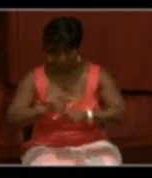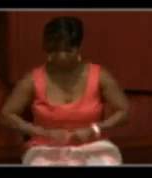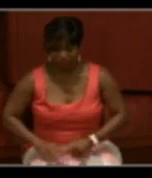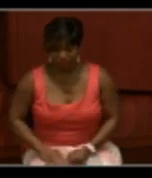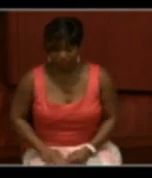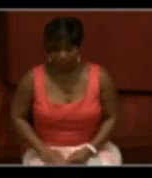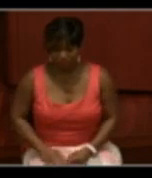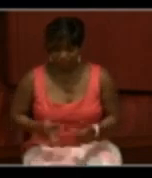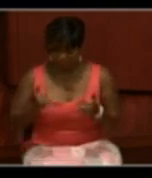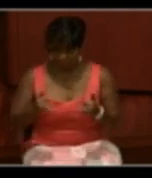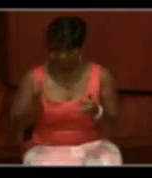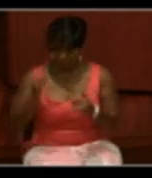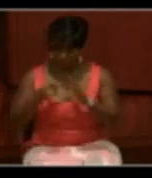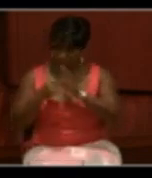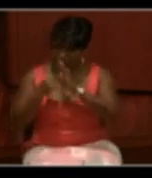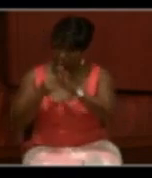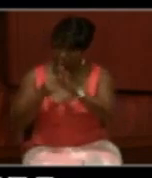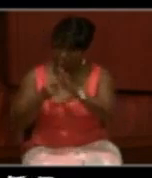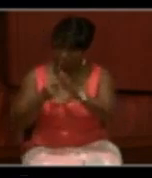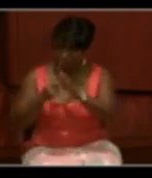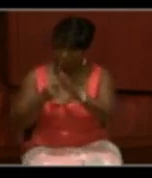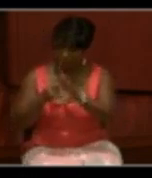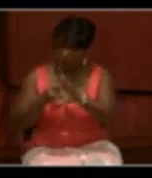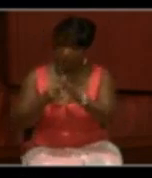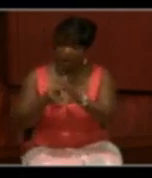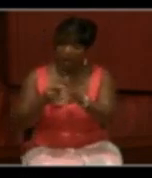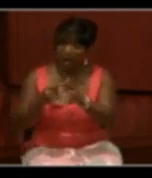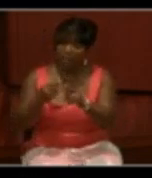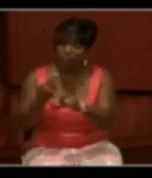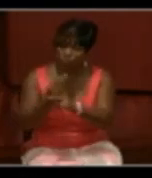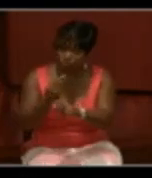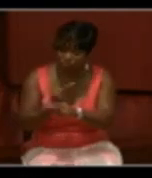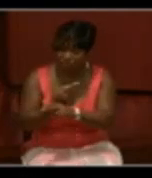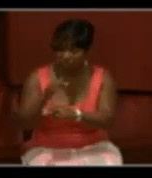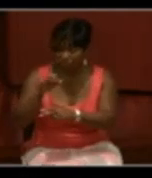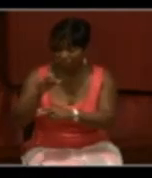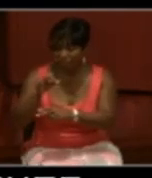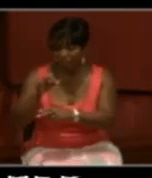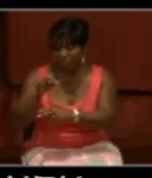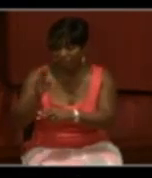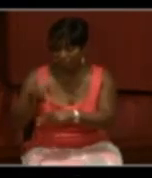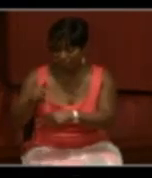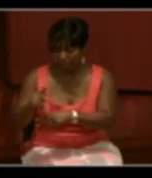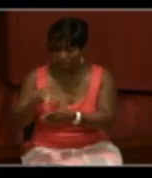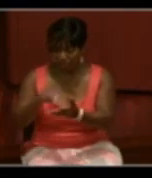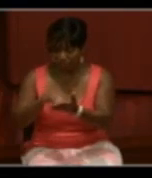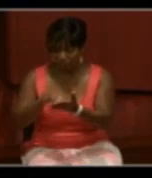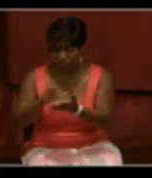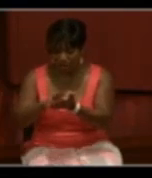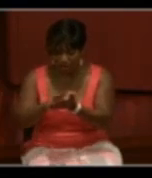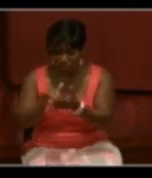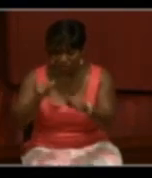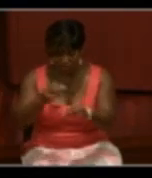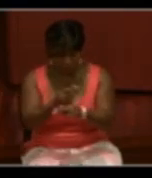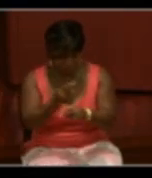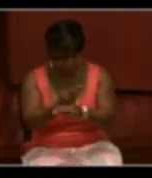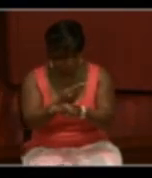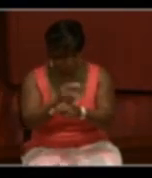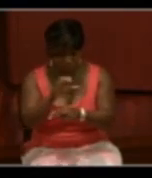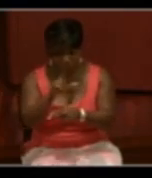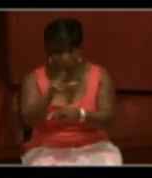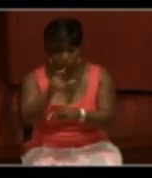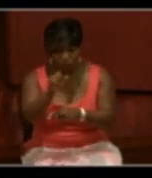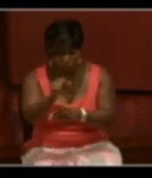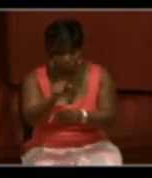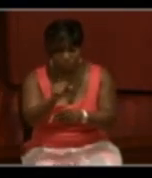Now I'm going to show how, using Freedman's Bank records, you can then try to use clues provided in the Freedman's